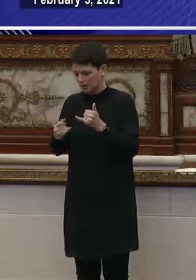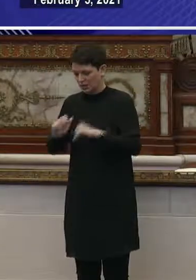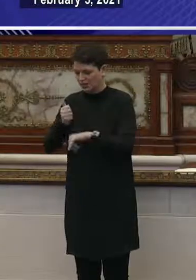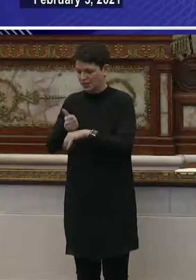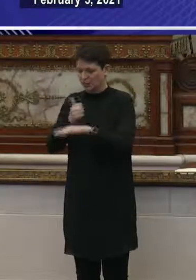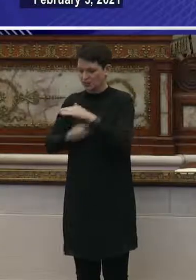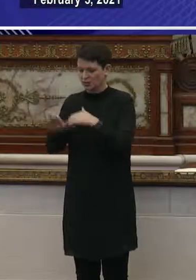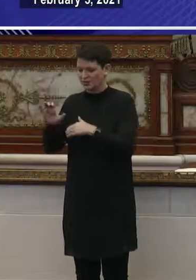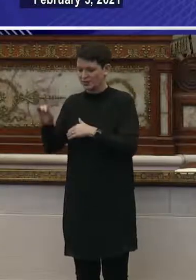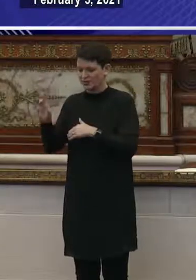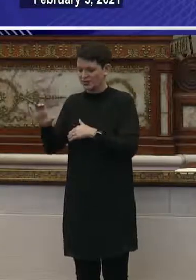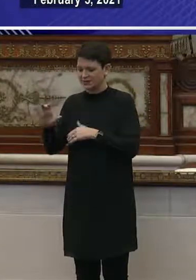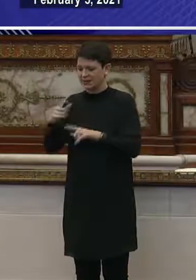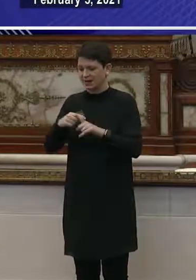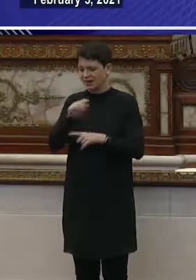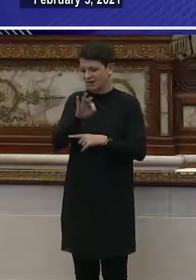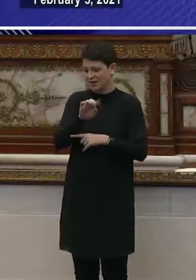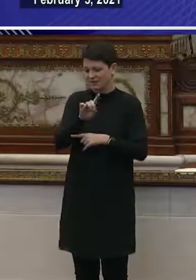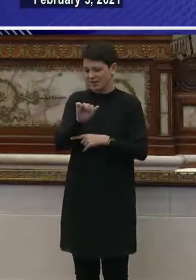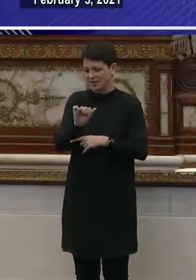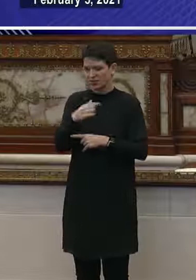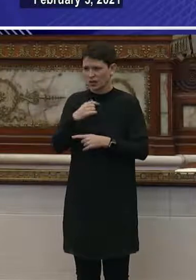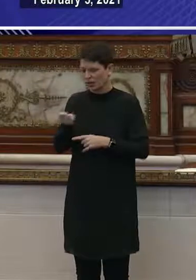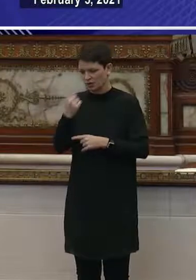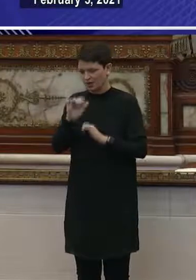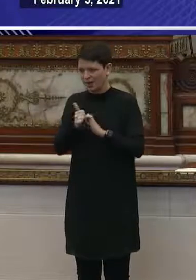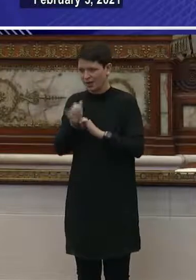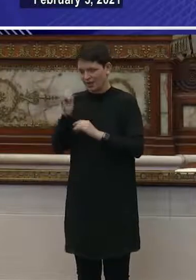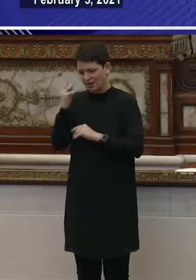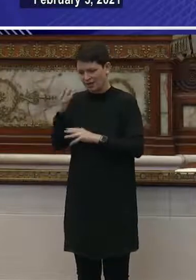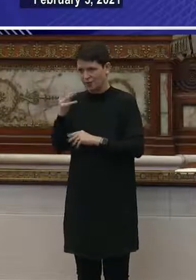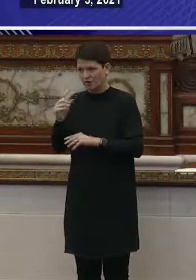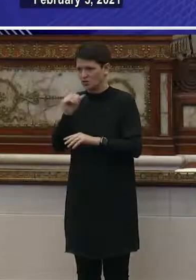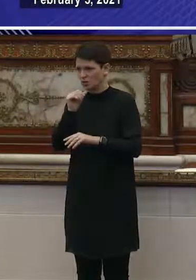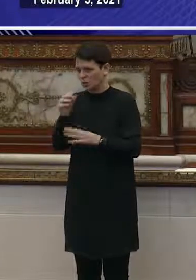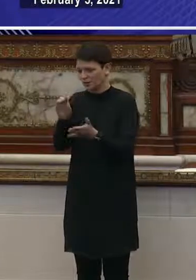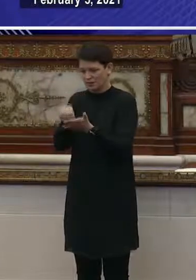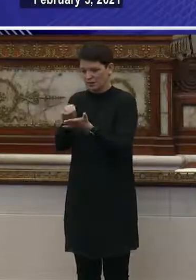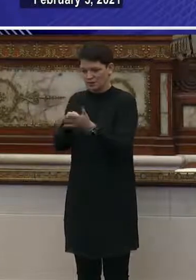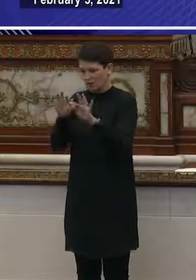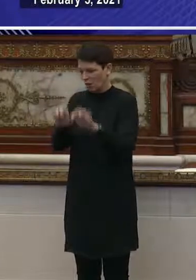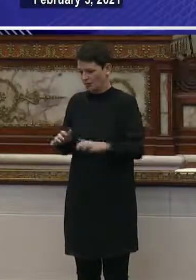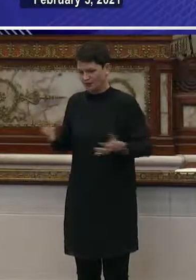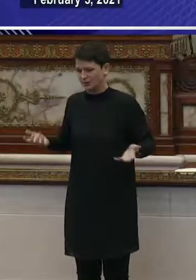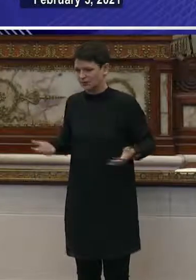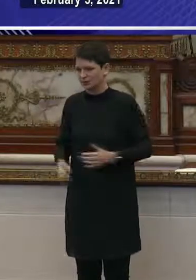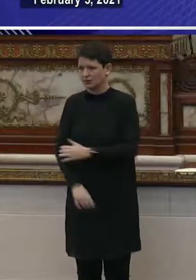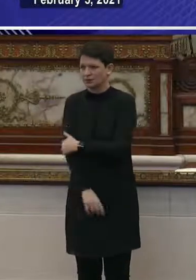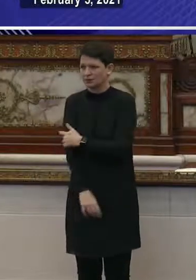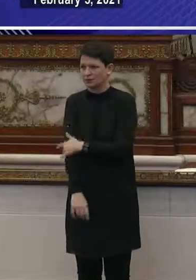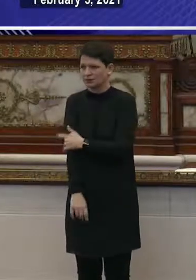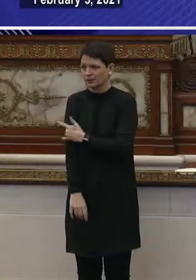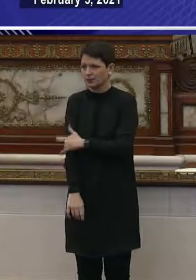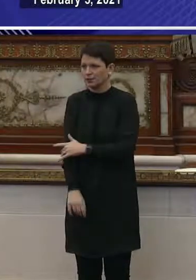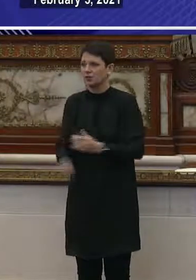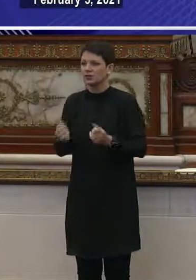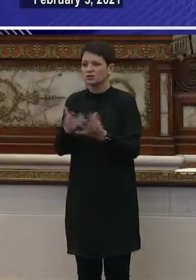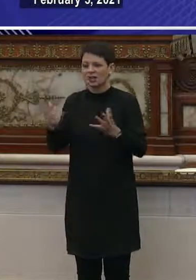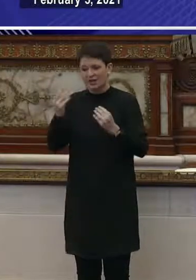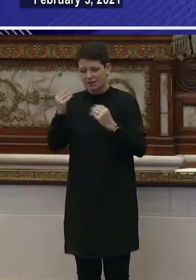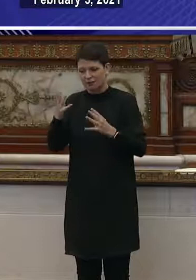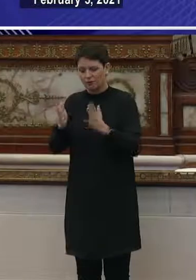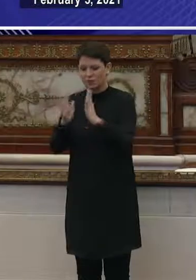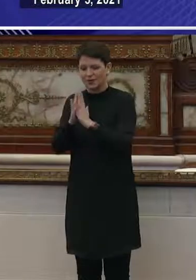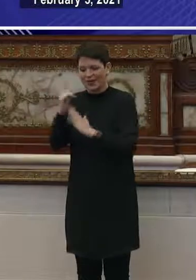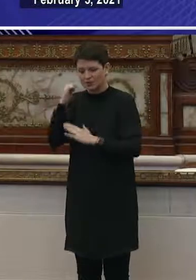the CDC and the FDA. So I don't understand how that information couldn't have been logged in. So there's a lot of information that's